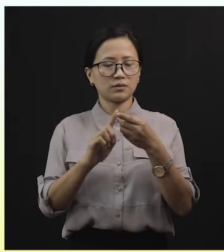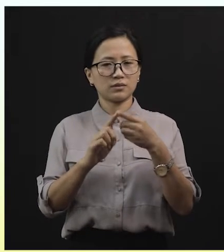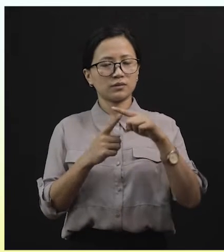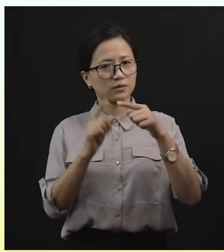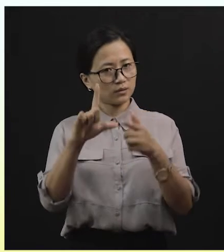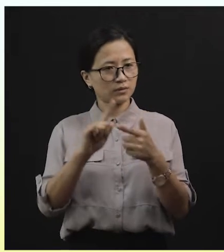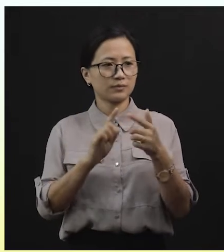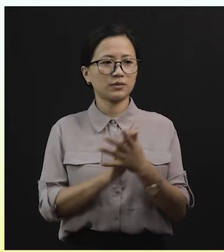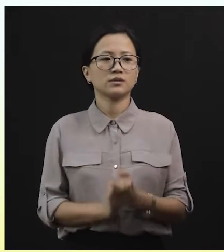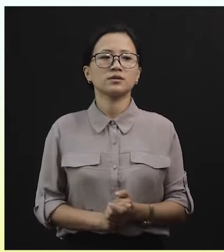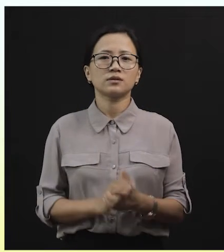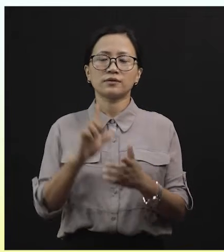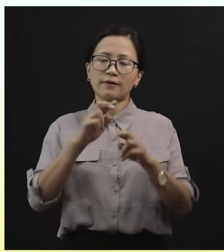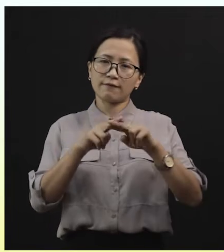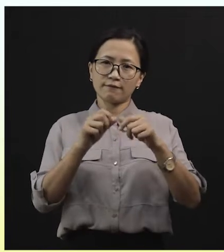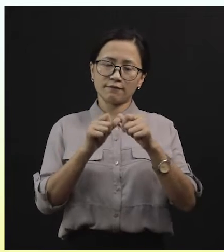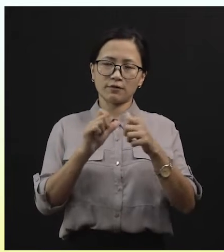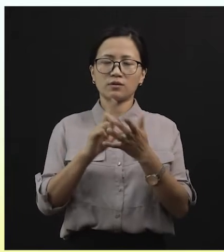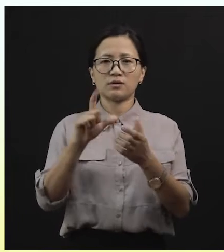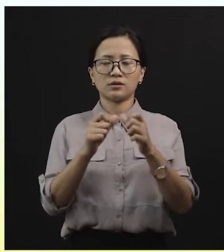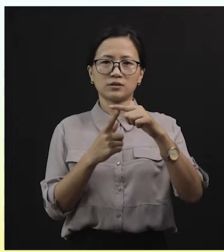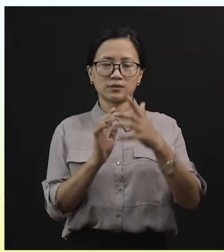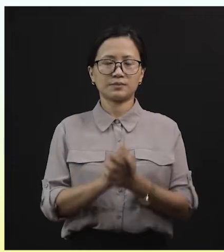The person who wrote this poem is